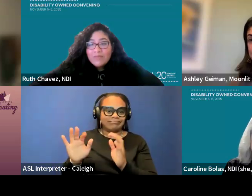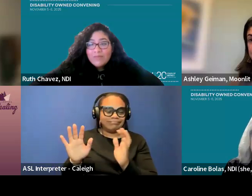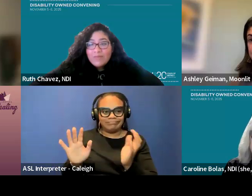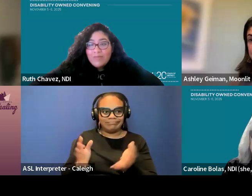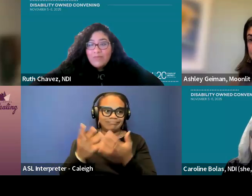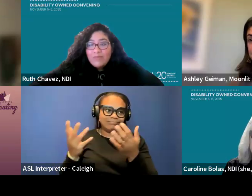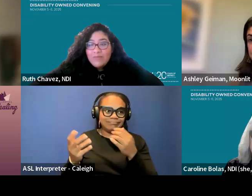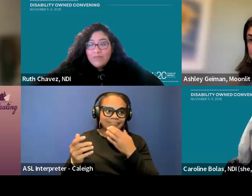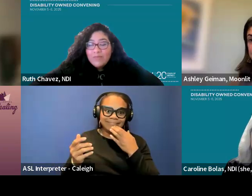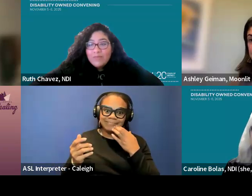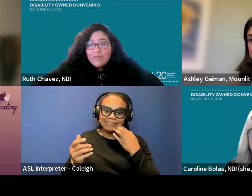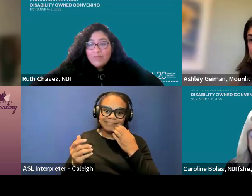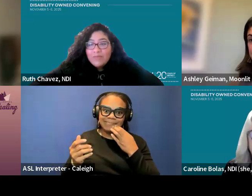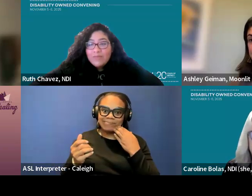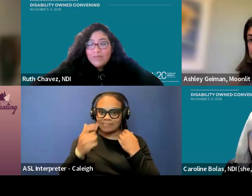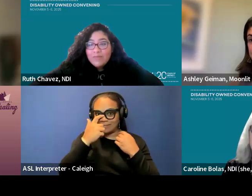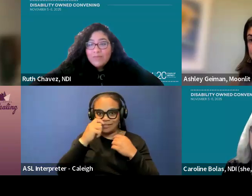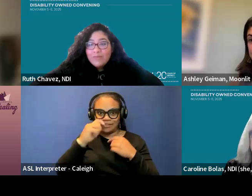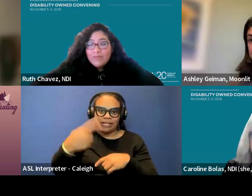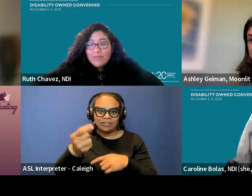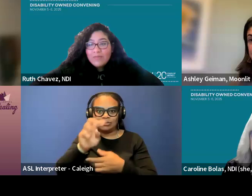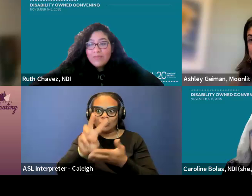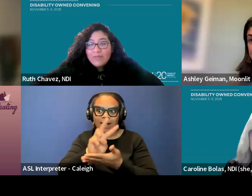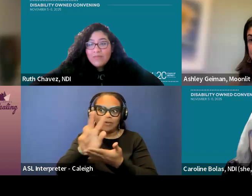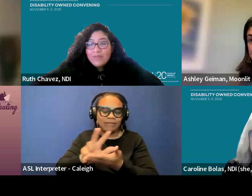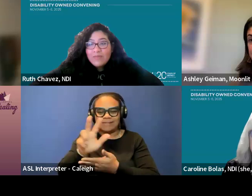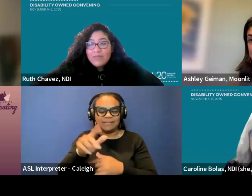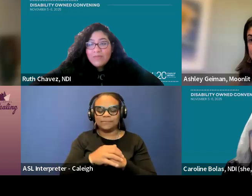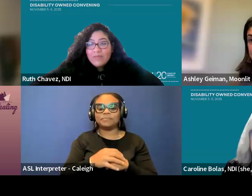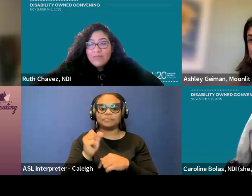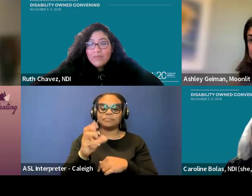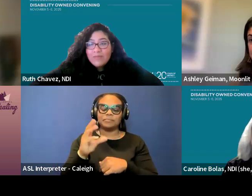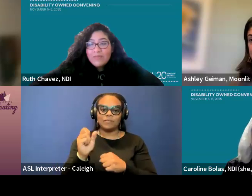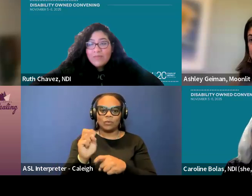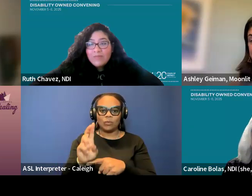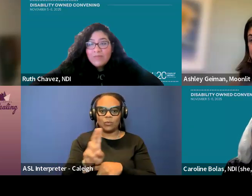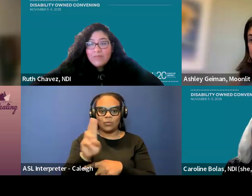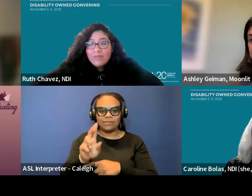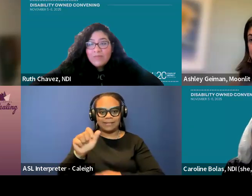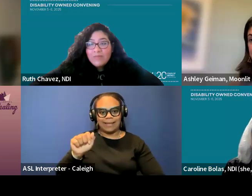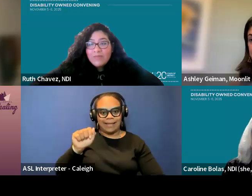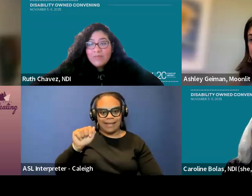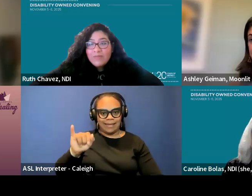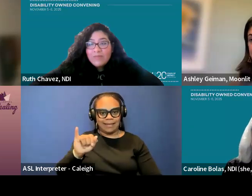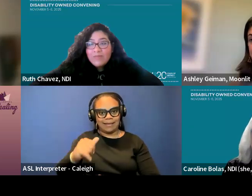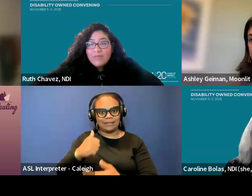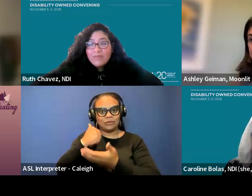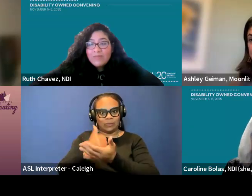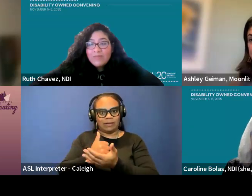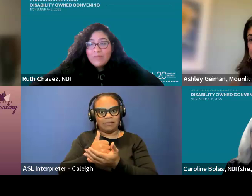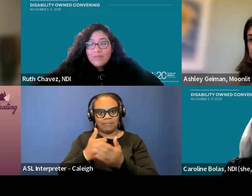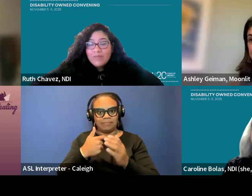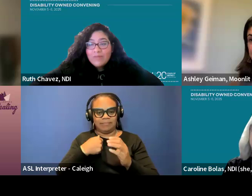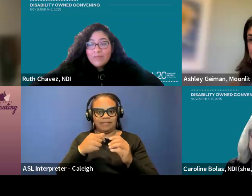and in 2 or 3 hours. So utilizing AI to help you stay on task